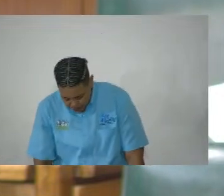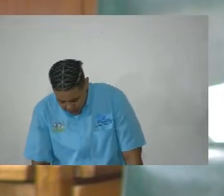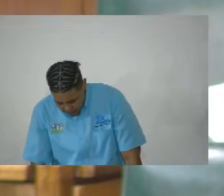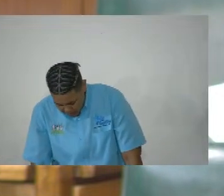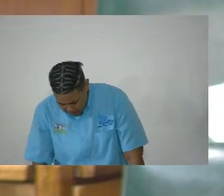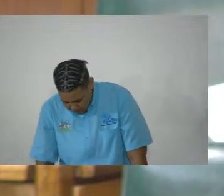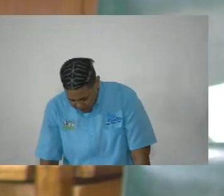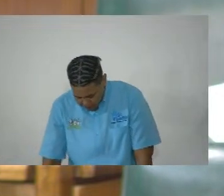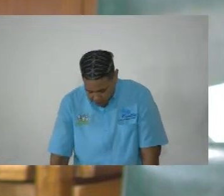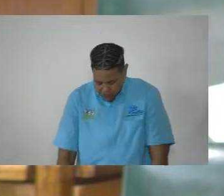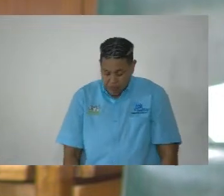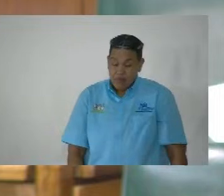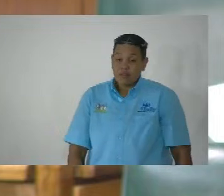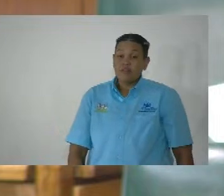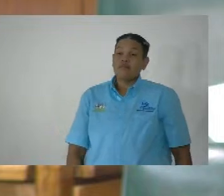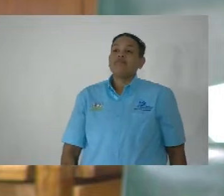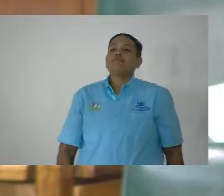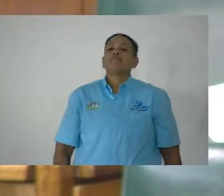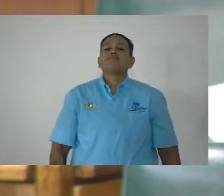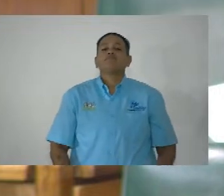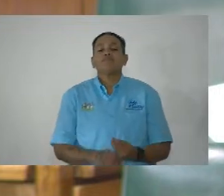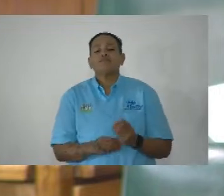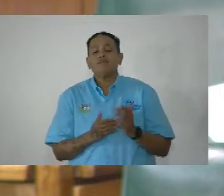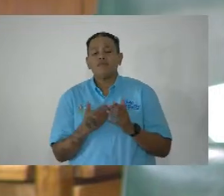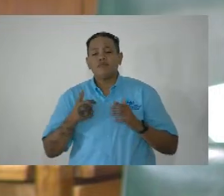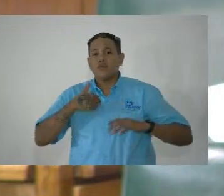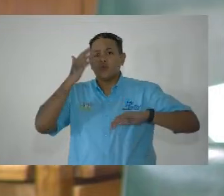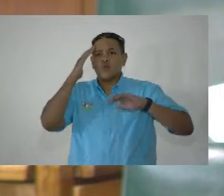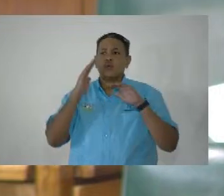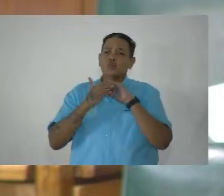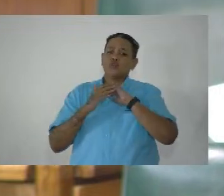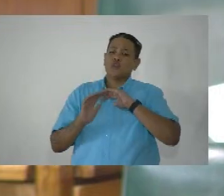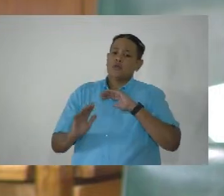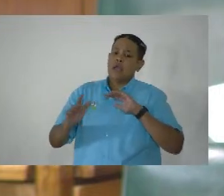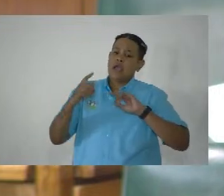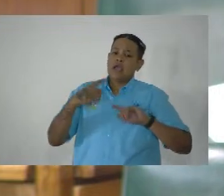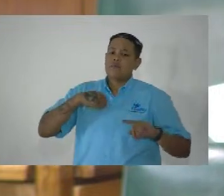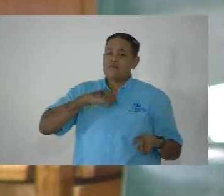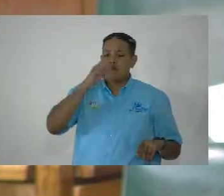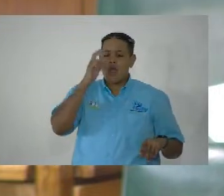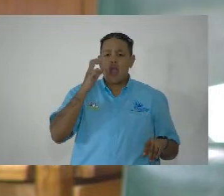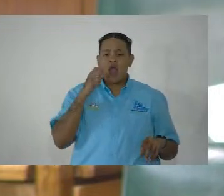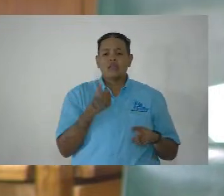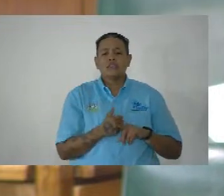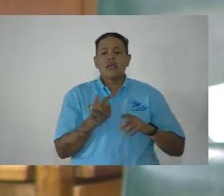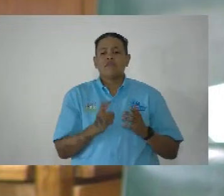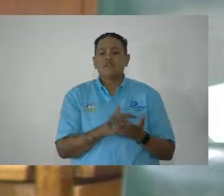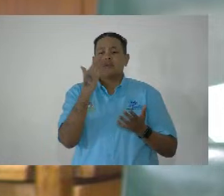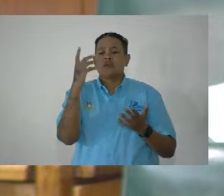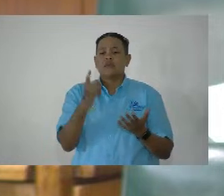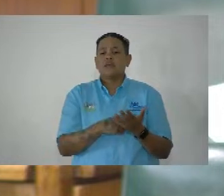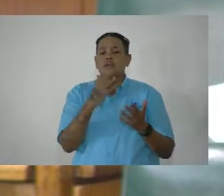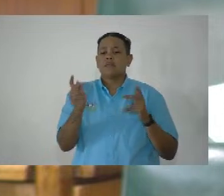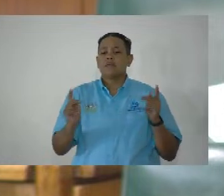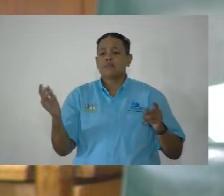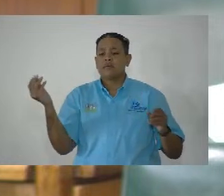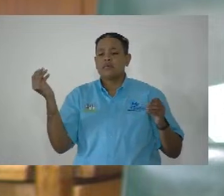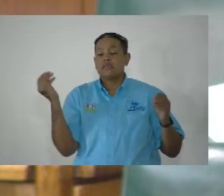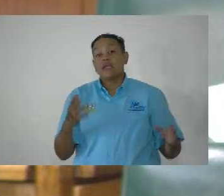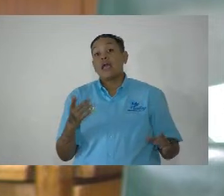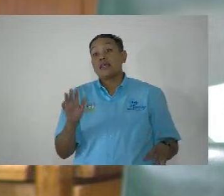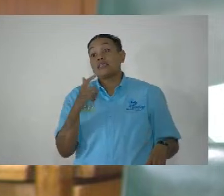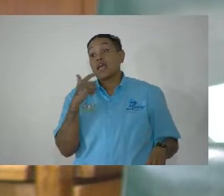know, again, we know that in Jamaica, we have heard from time to time persons saying, and